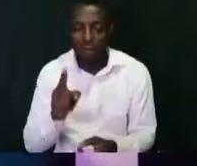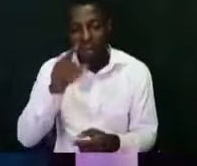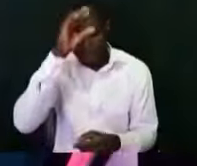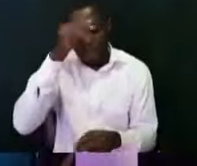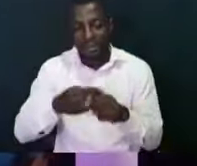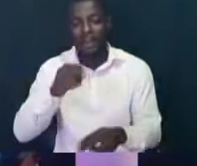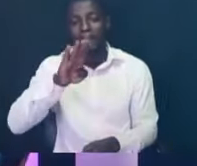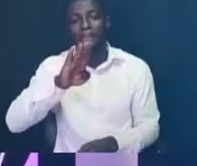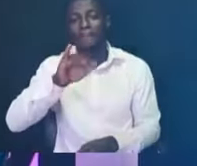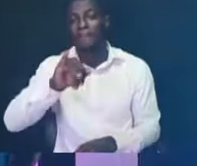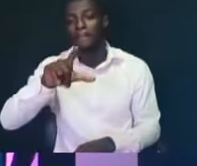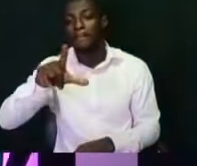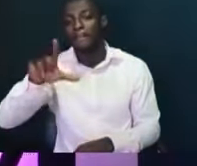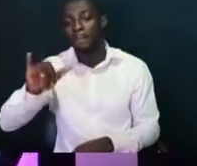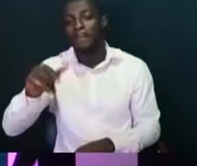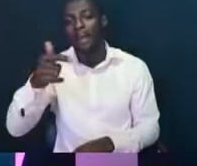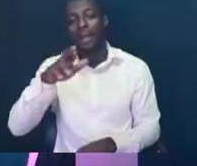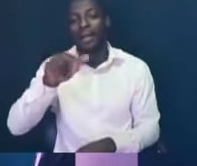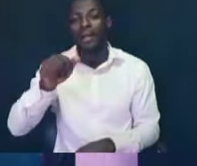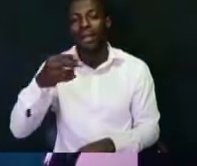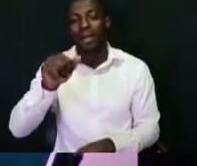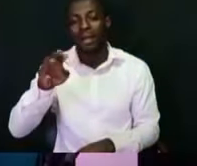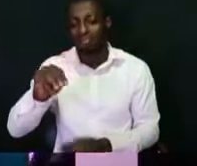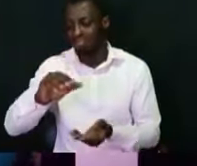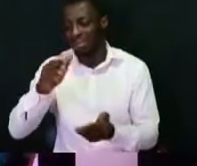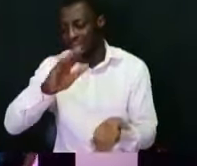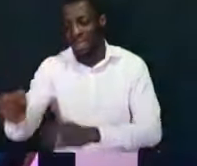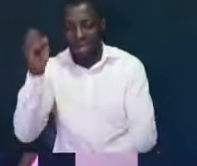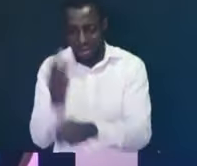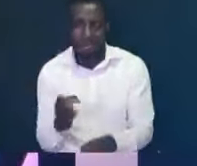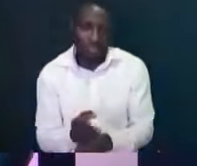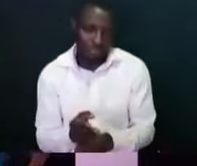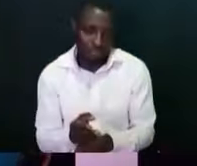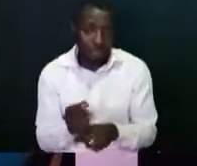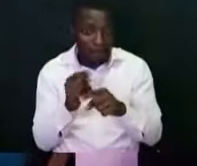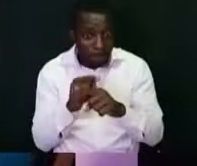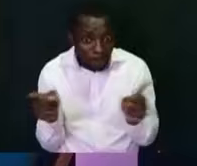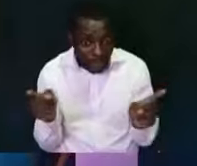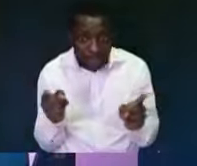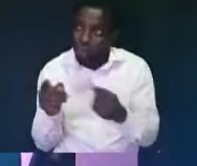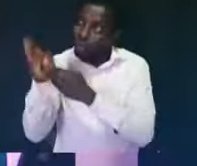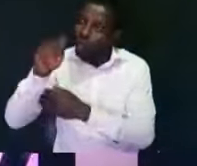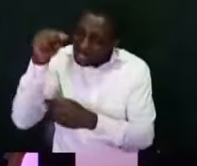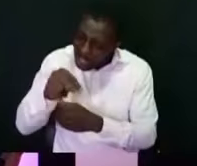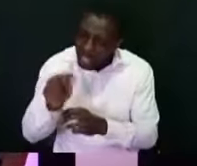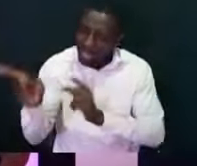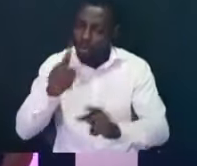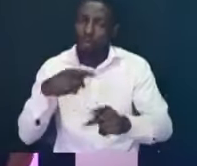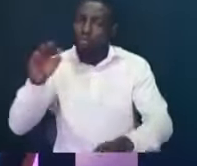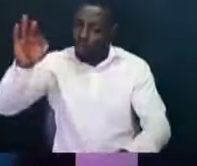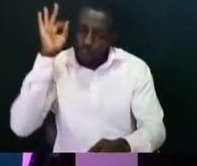dead and God is still looking for men who carry this gospel message